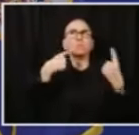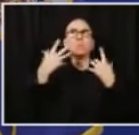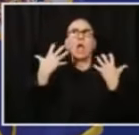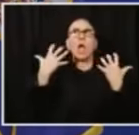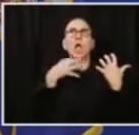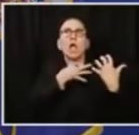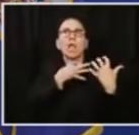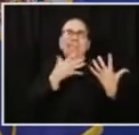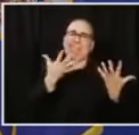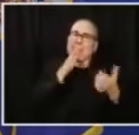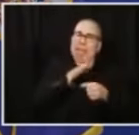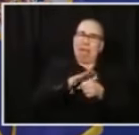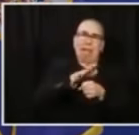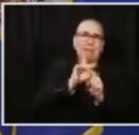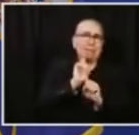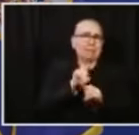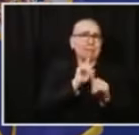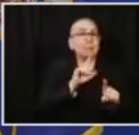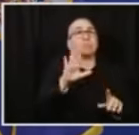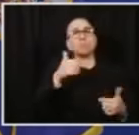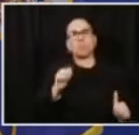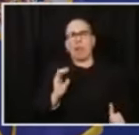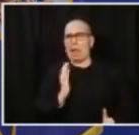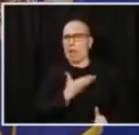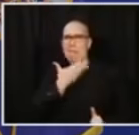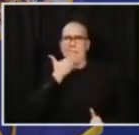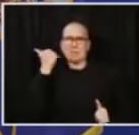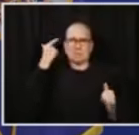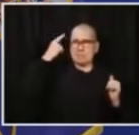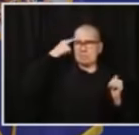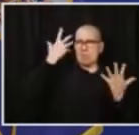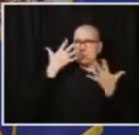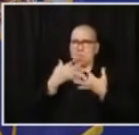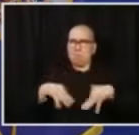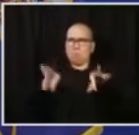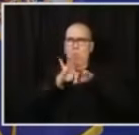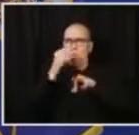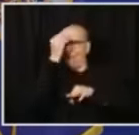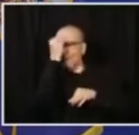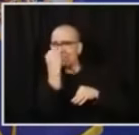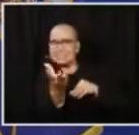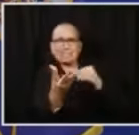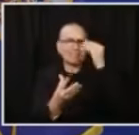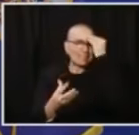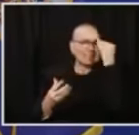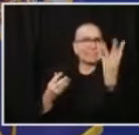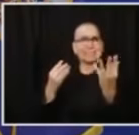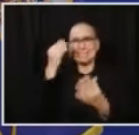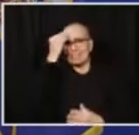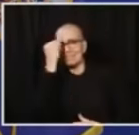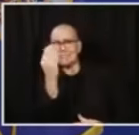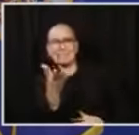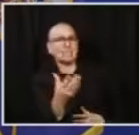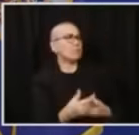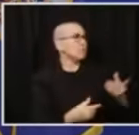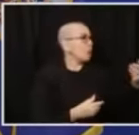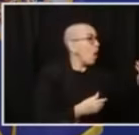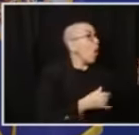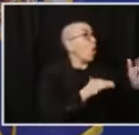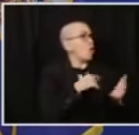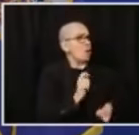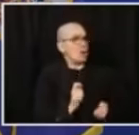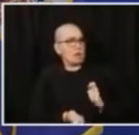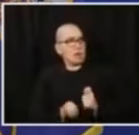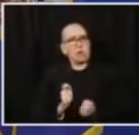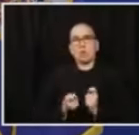we can to keep you updated as we get more information and as we get corrections, as we learn things. We will continue to update